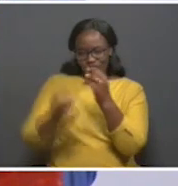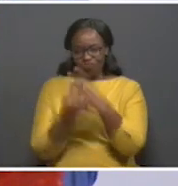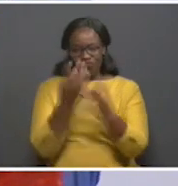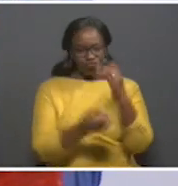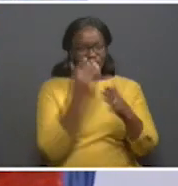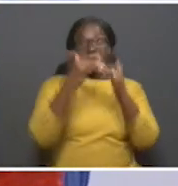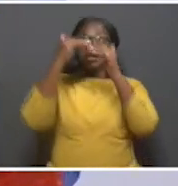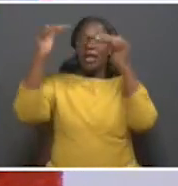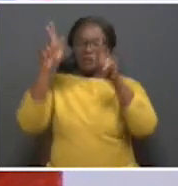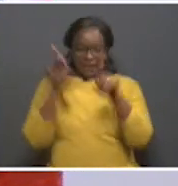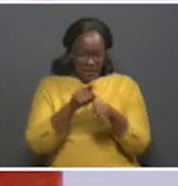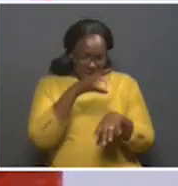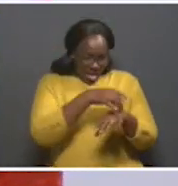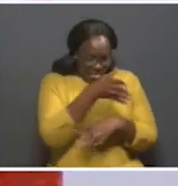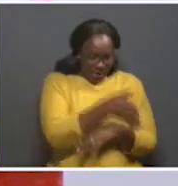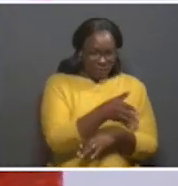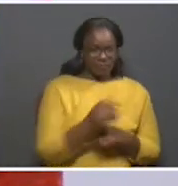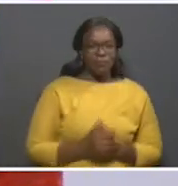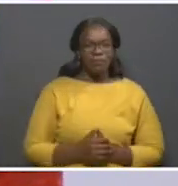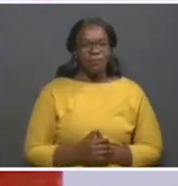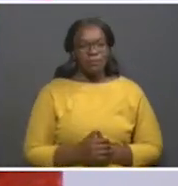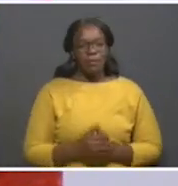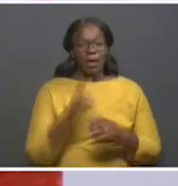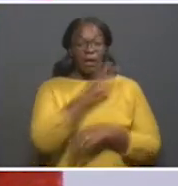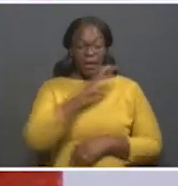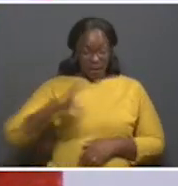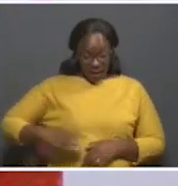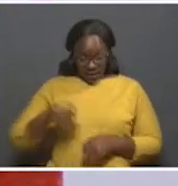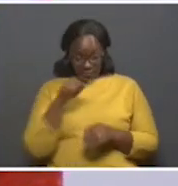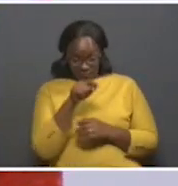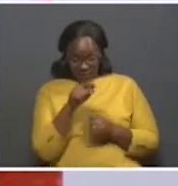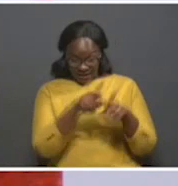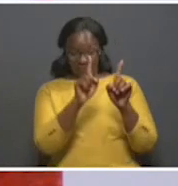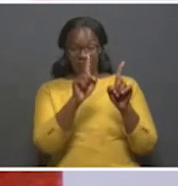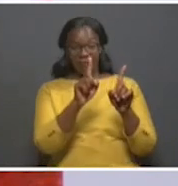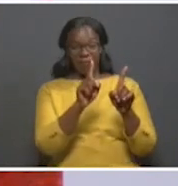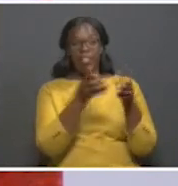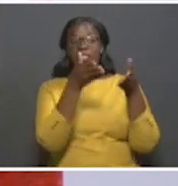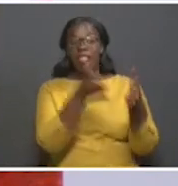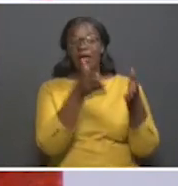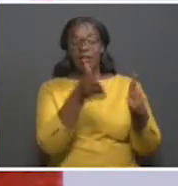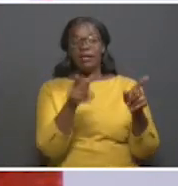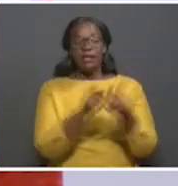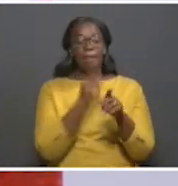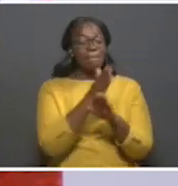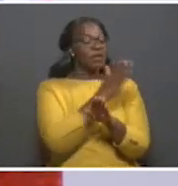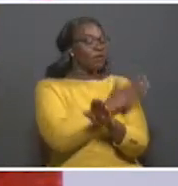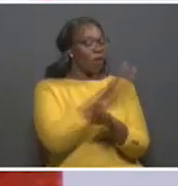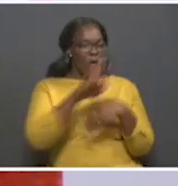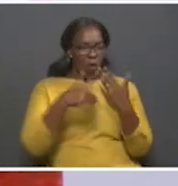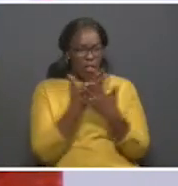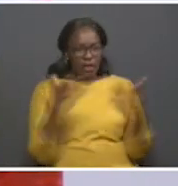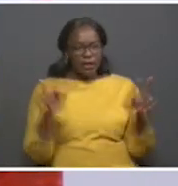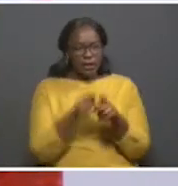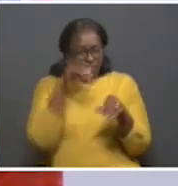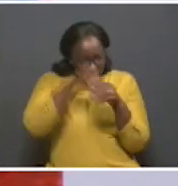heaven and even that which is on earth. Christ himself existed and is before all things, and in